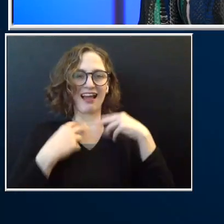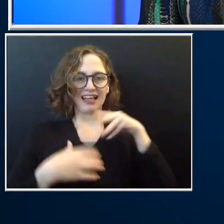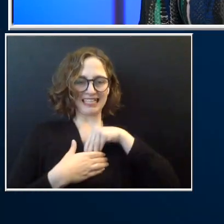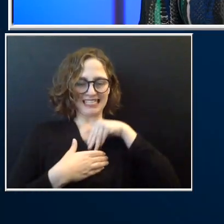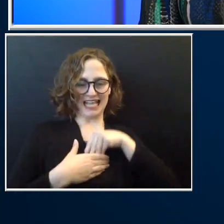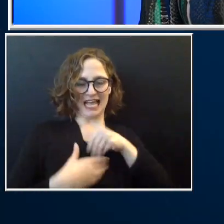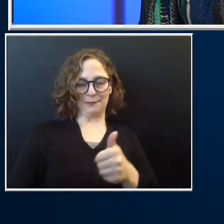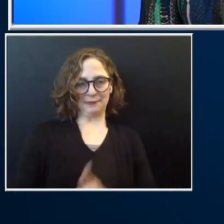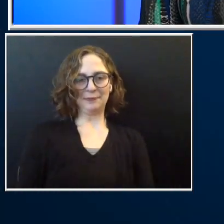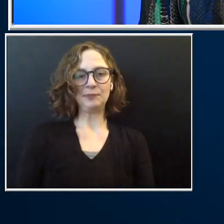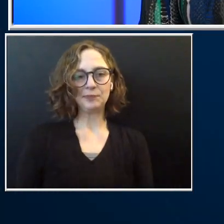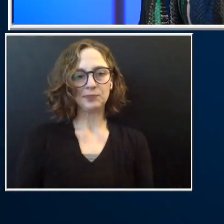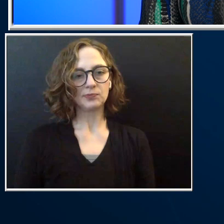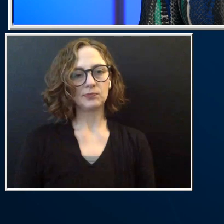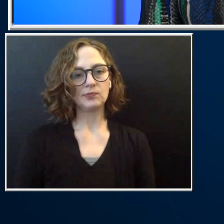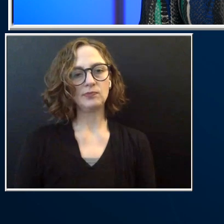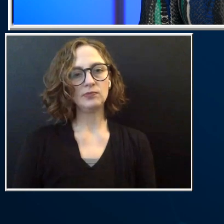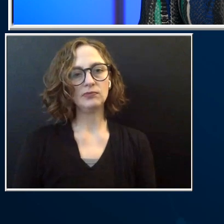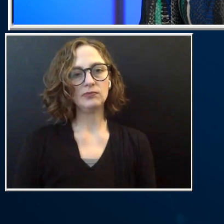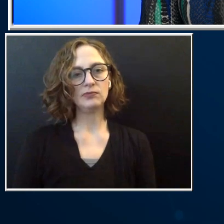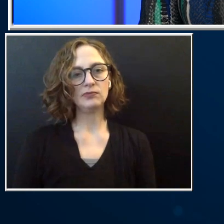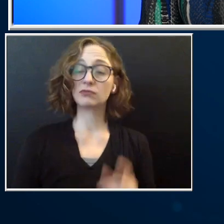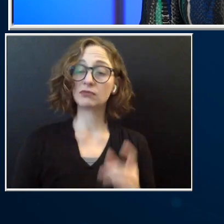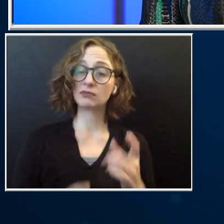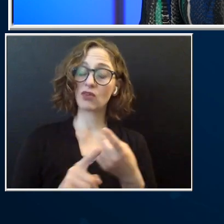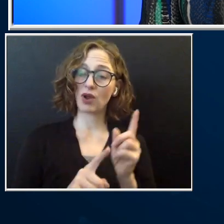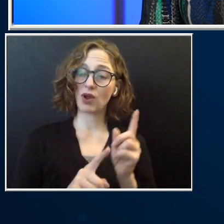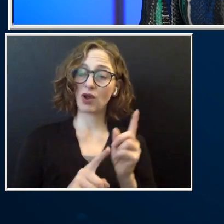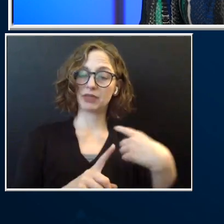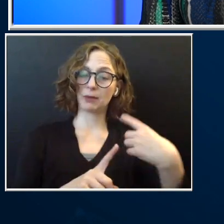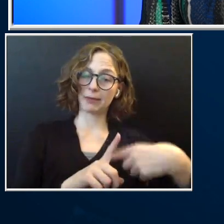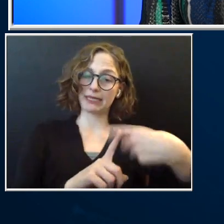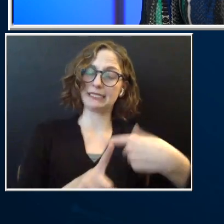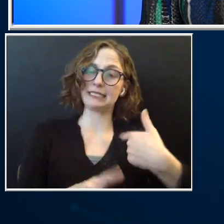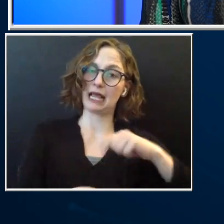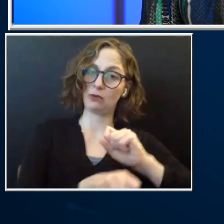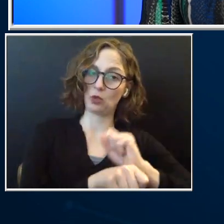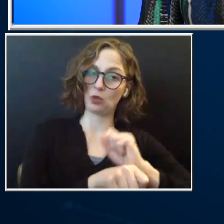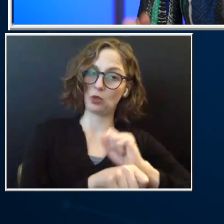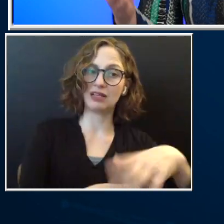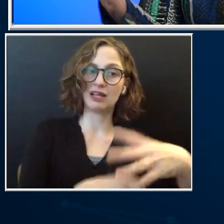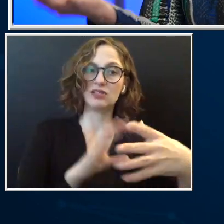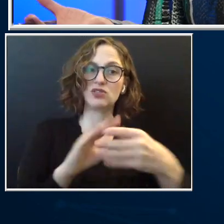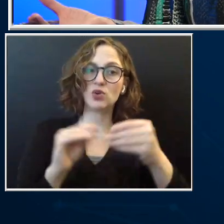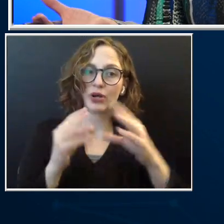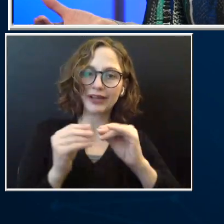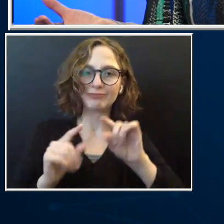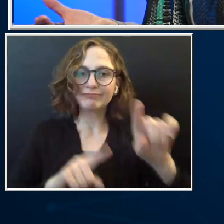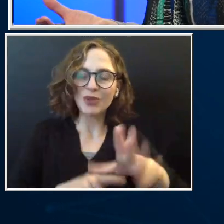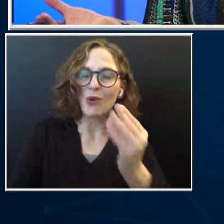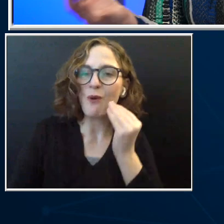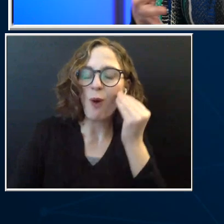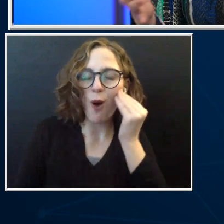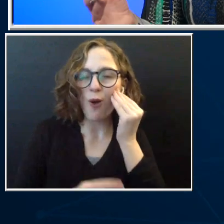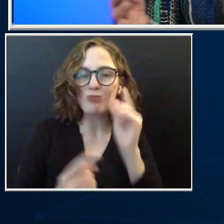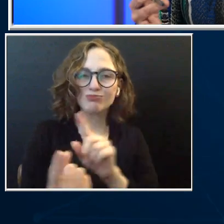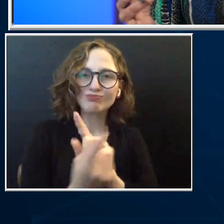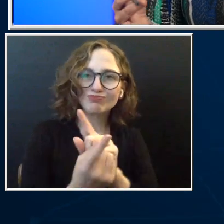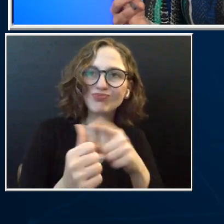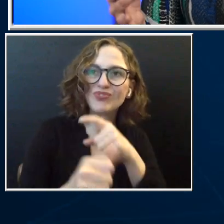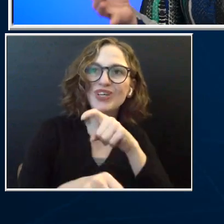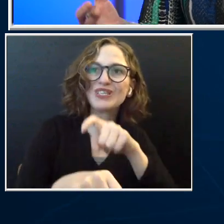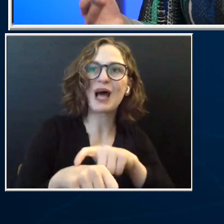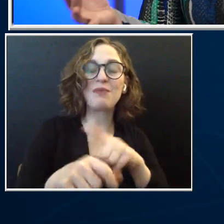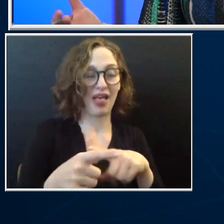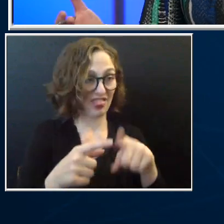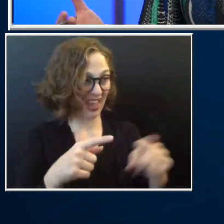from the months that I did that story with you all and came out to your home and met you both for the first time, and then by the time he came on the show the first time, I could